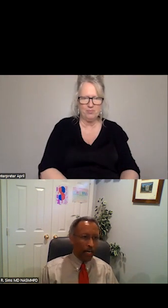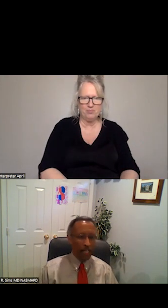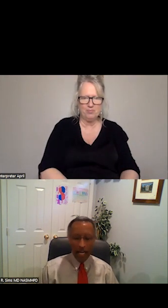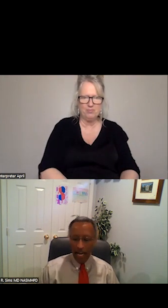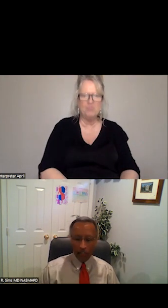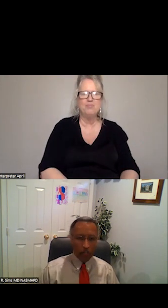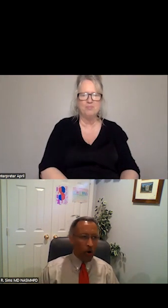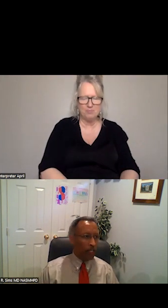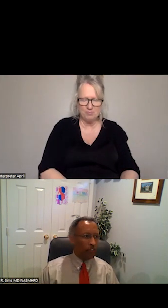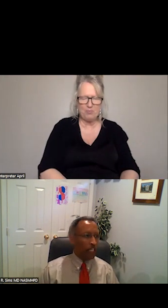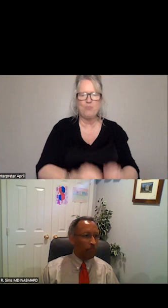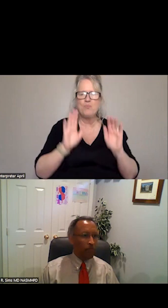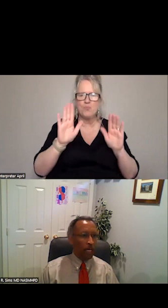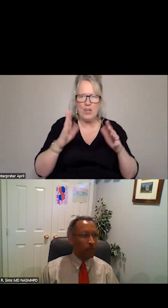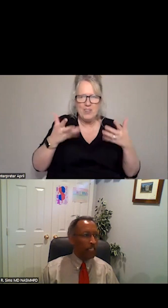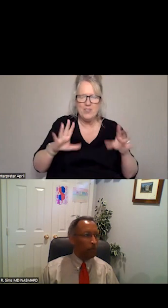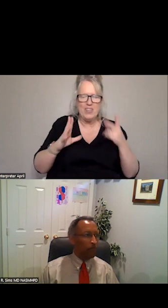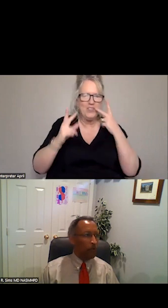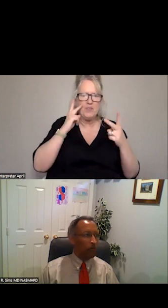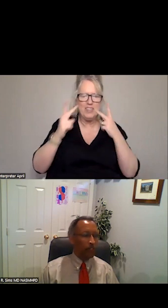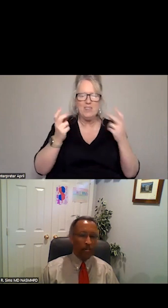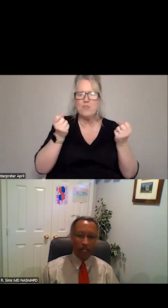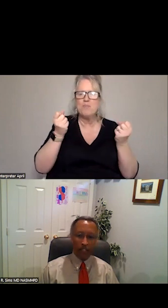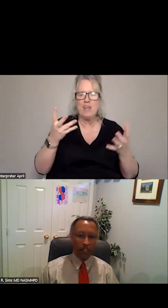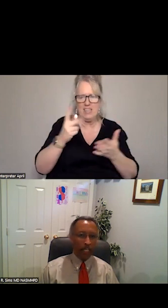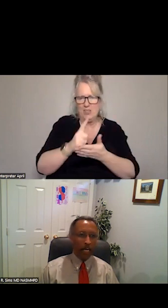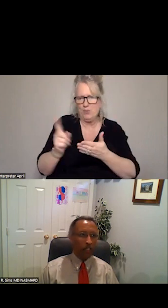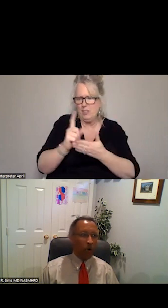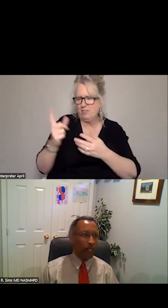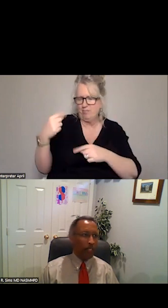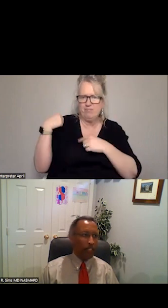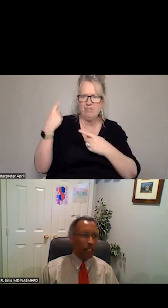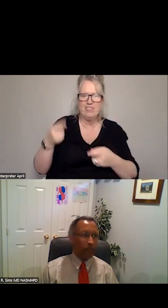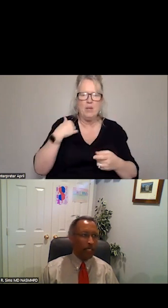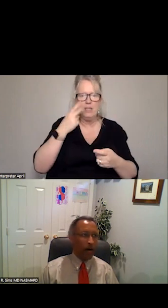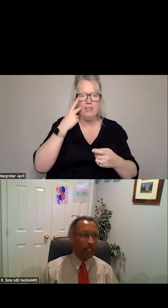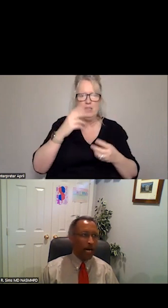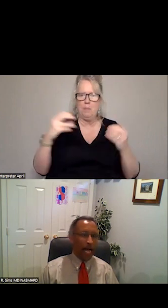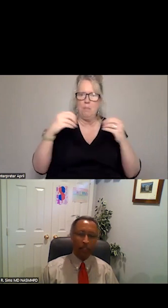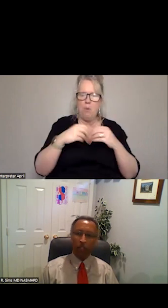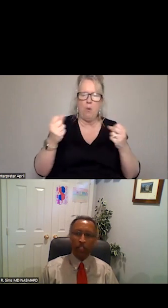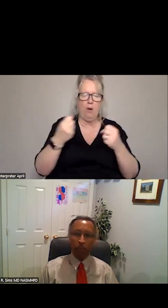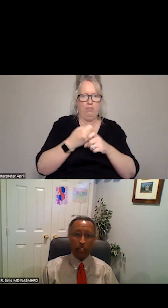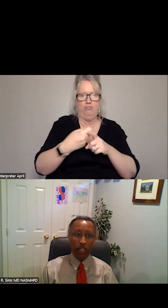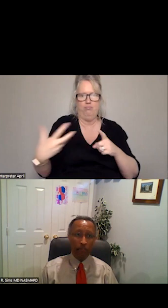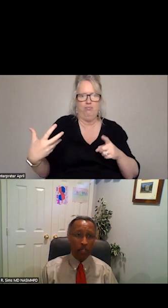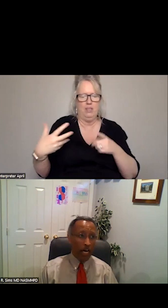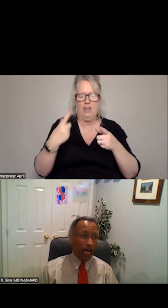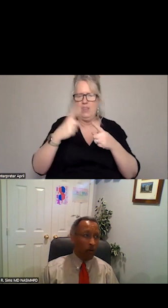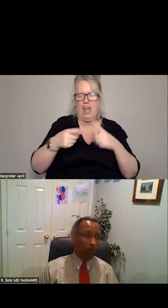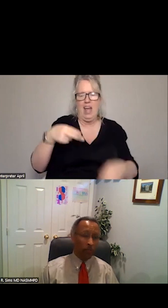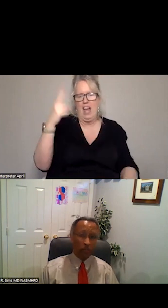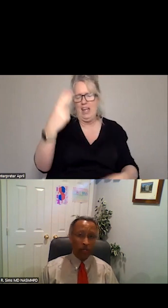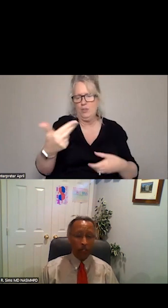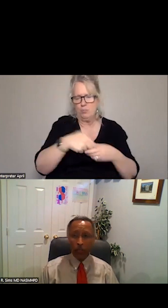And great. As you all have seen from many weeks before, we are looking at a growing list here. We're now at the highest participation level